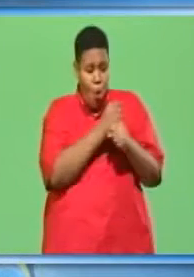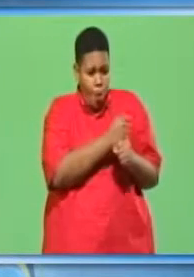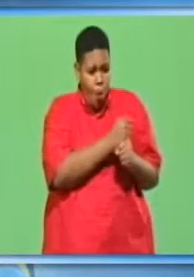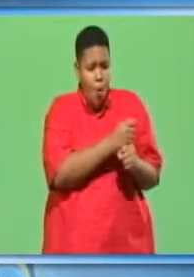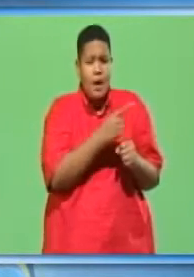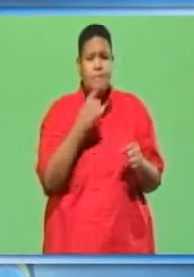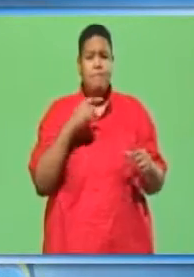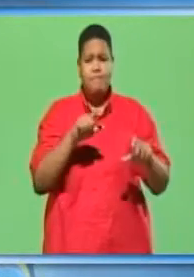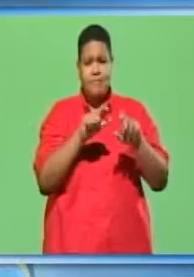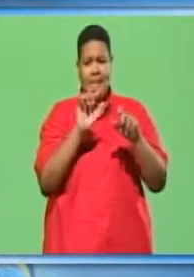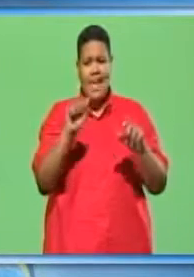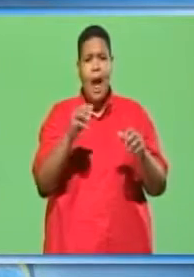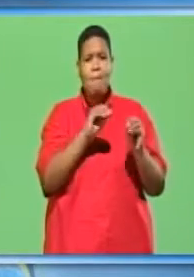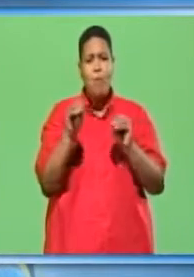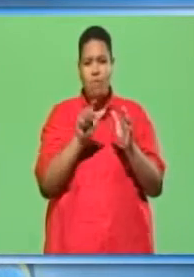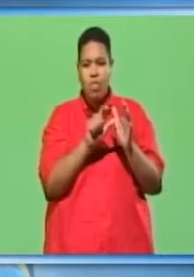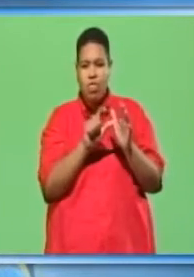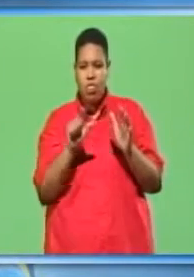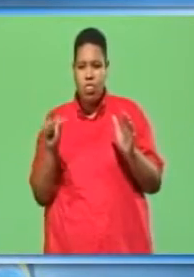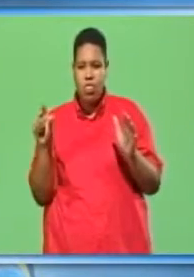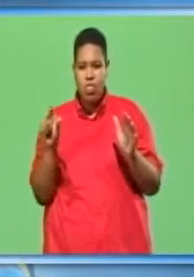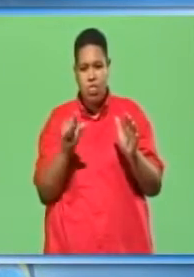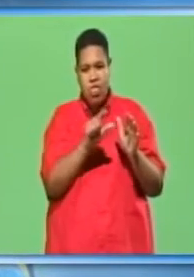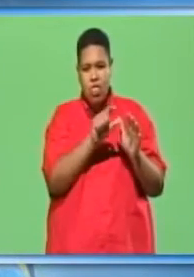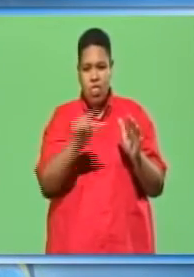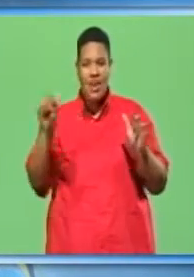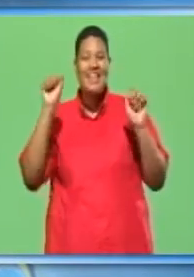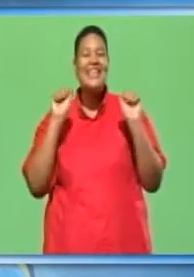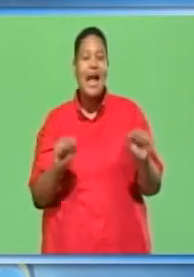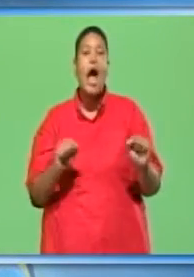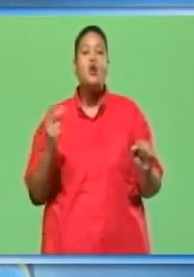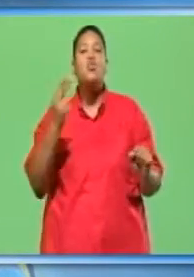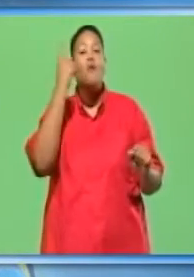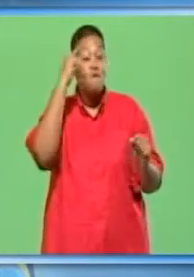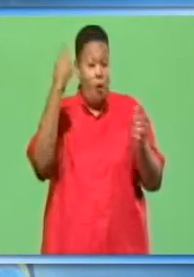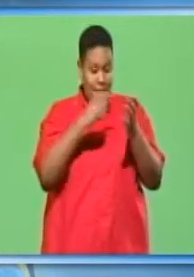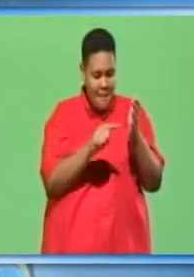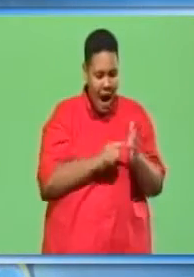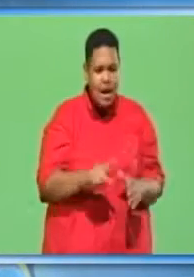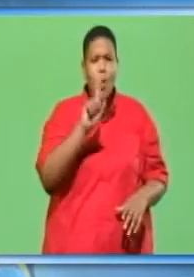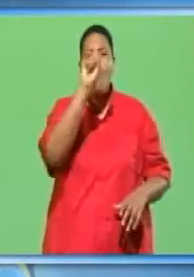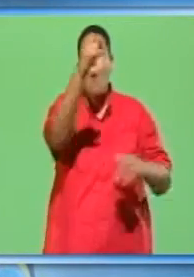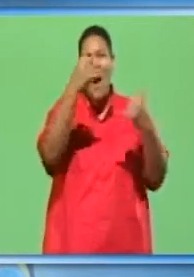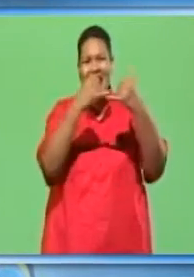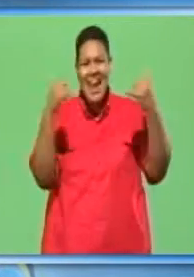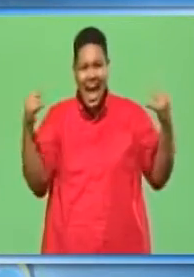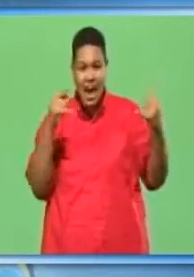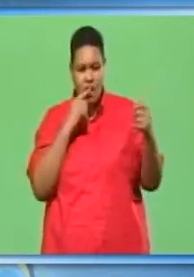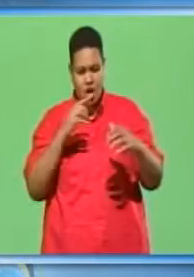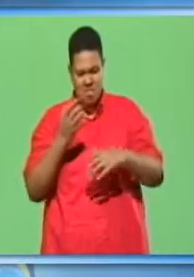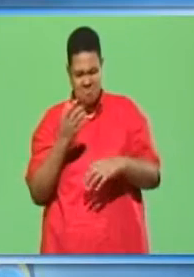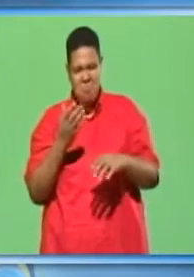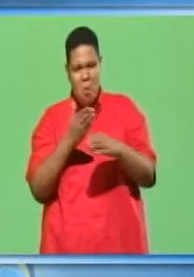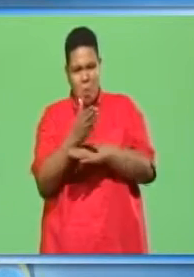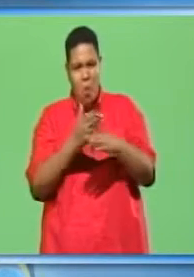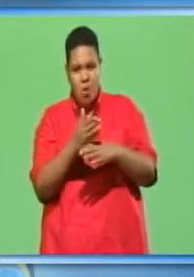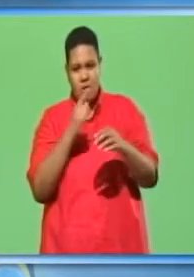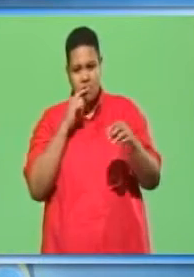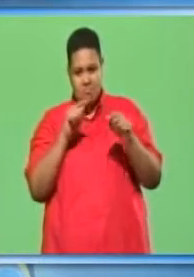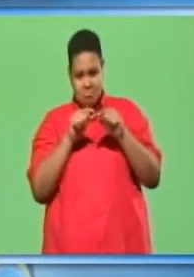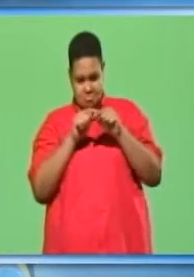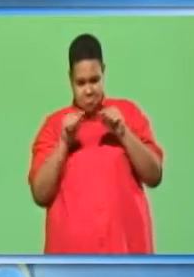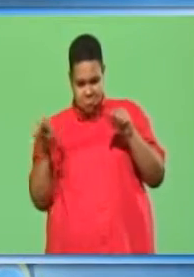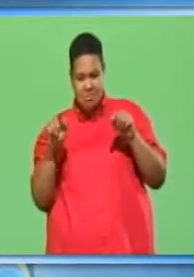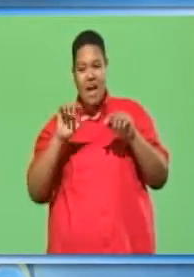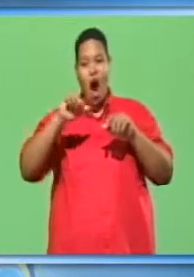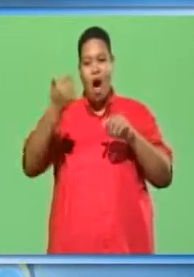the head slides on it. The marking gauge is used for marking a single line on a piece of timber parallel to an